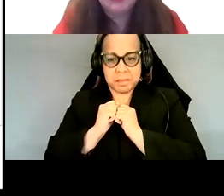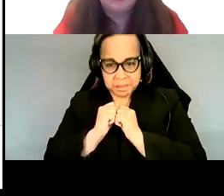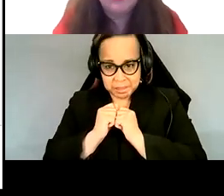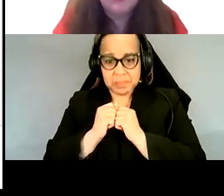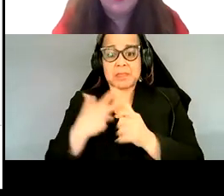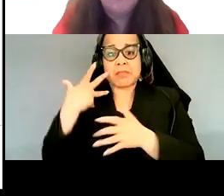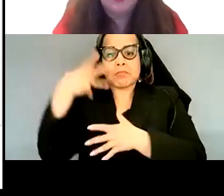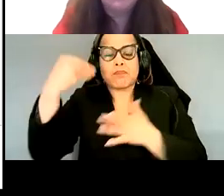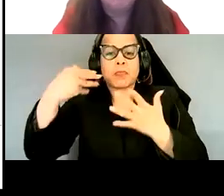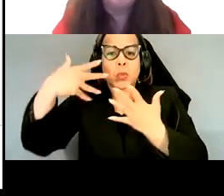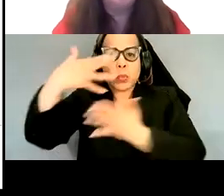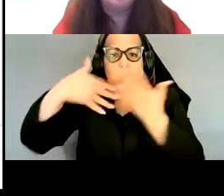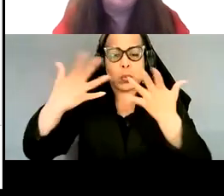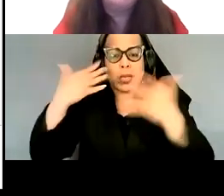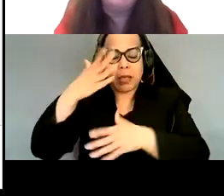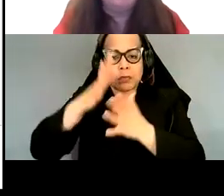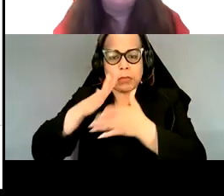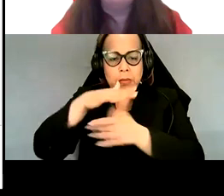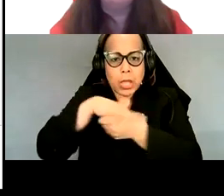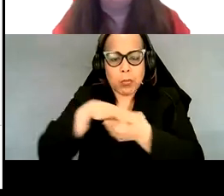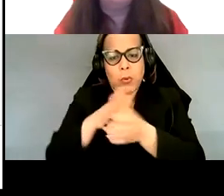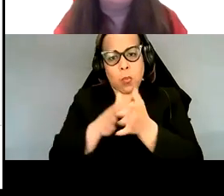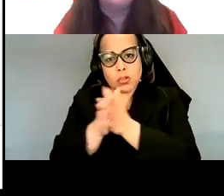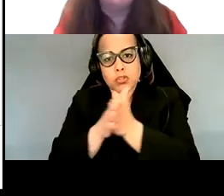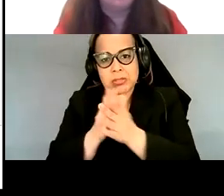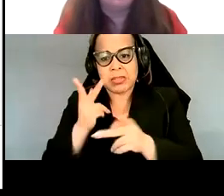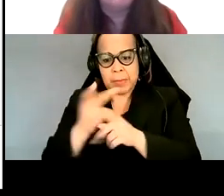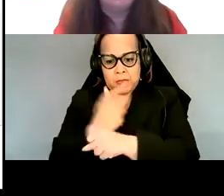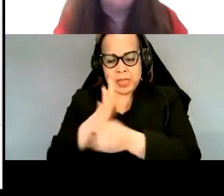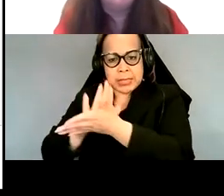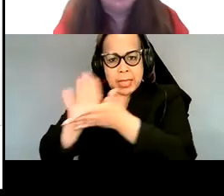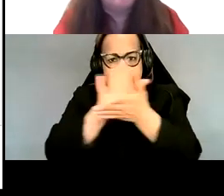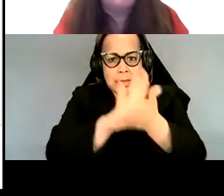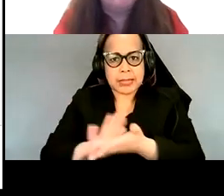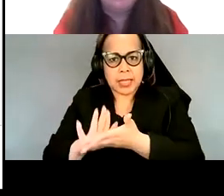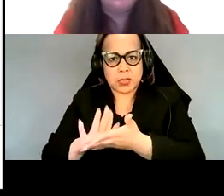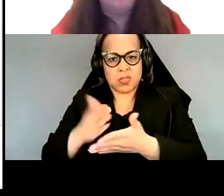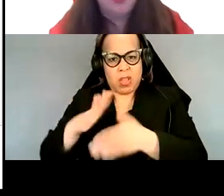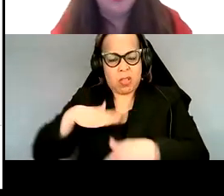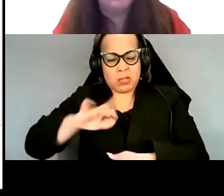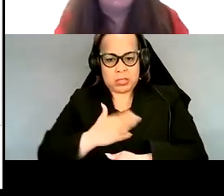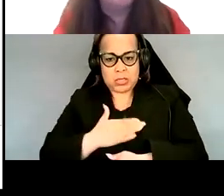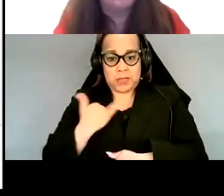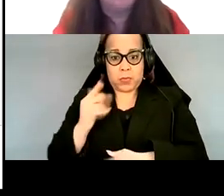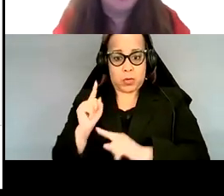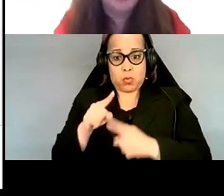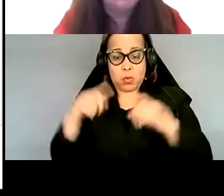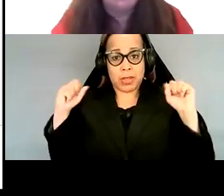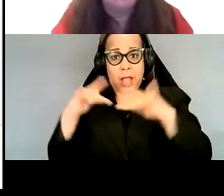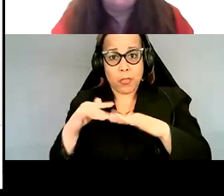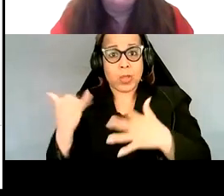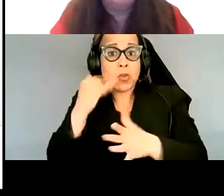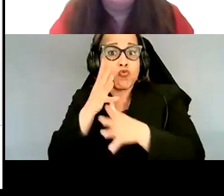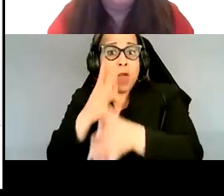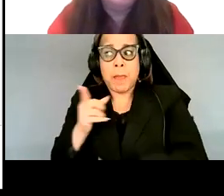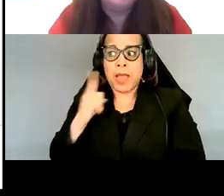ventilated areas, mainly washing our hands and keeping everything sanitized around us. And the same thing if we go in a gathering, grandma